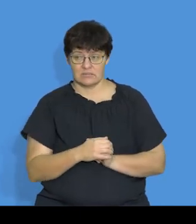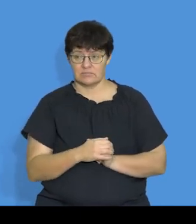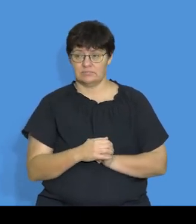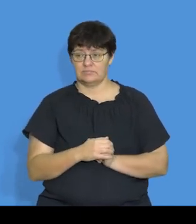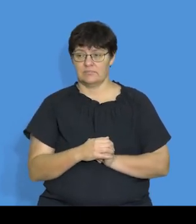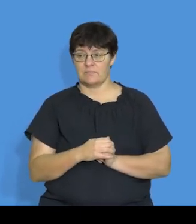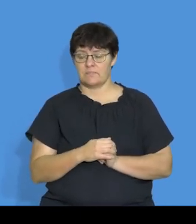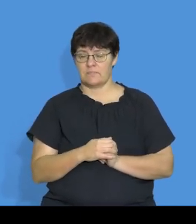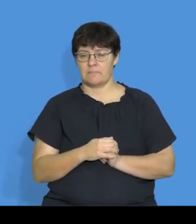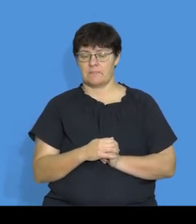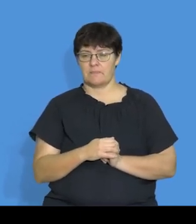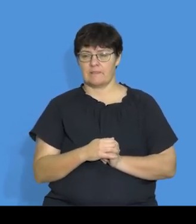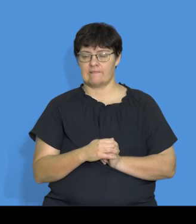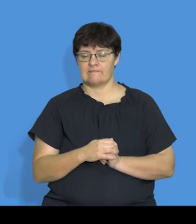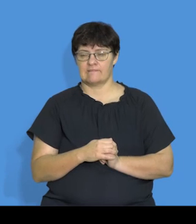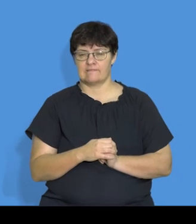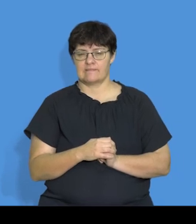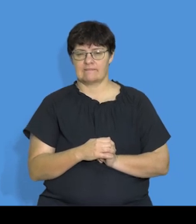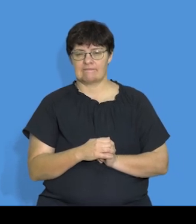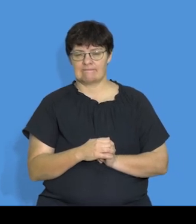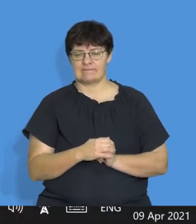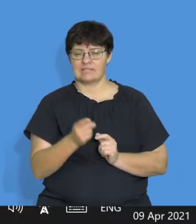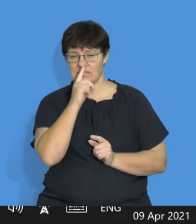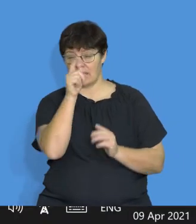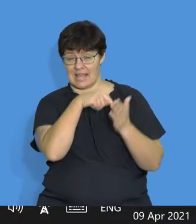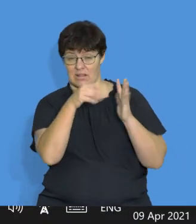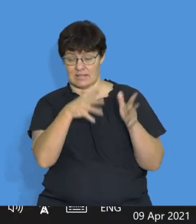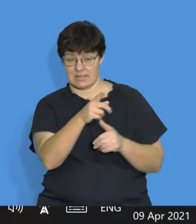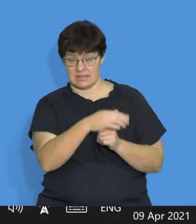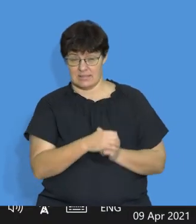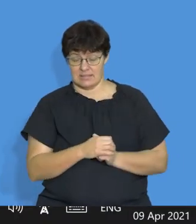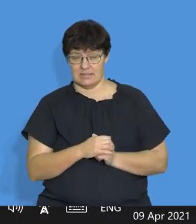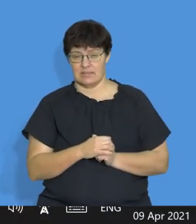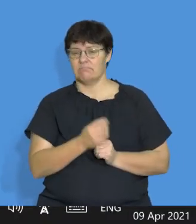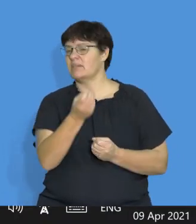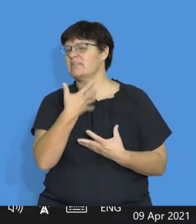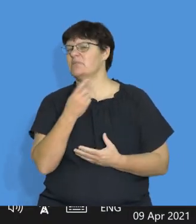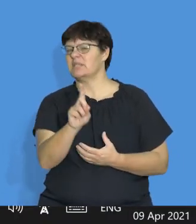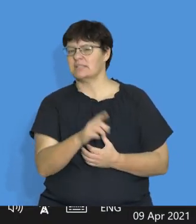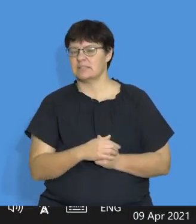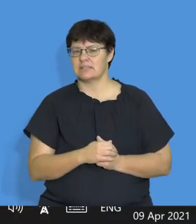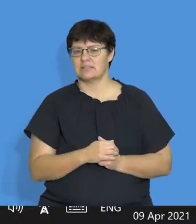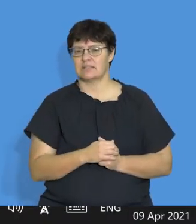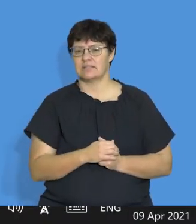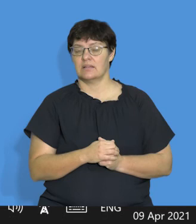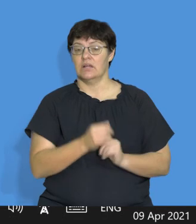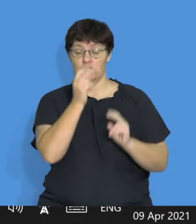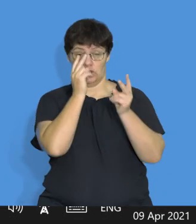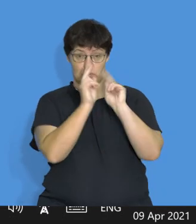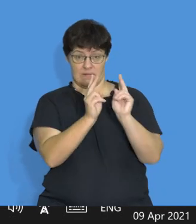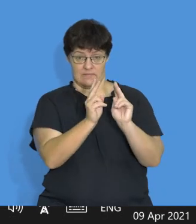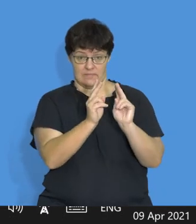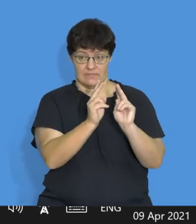the 25 ohm resistor. If we go to the calculator, what does it give us? We have got 12,